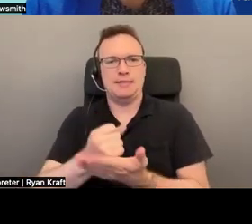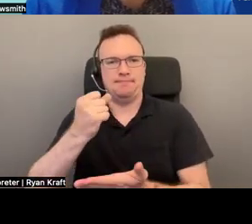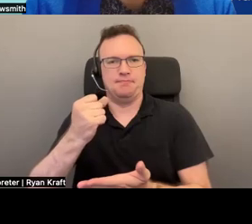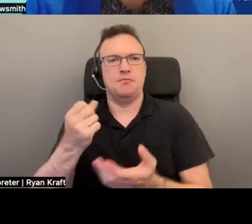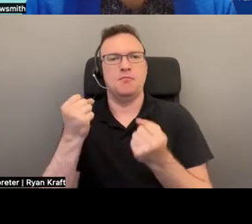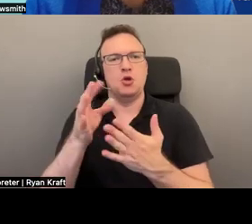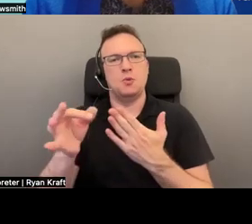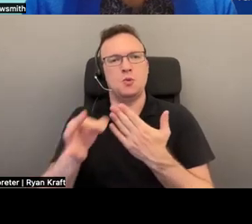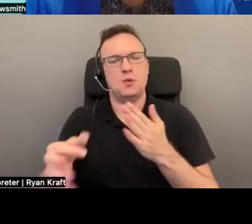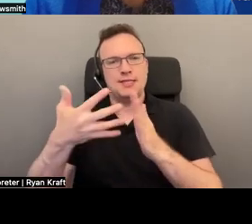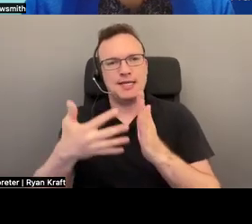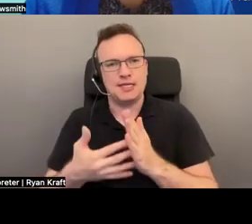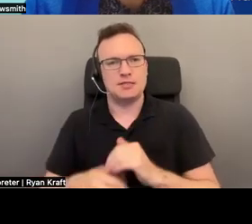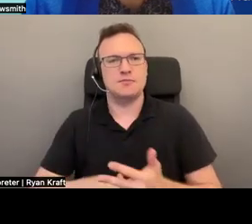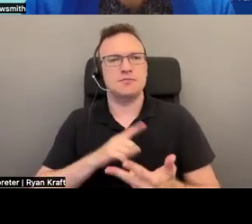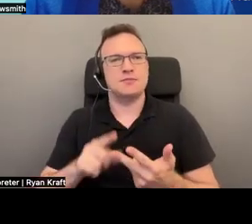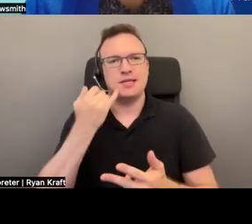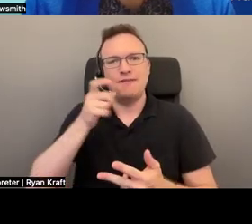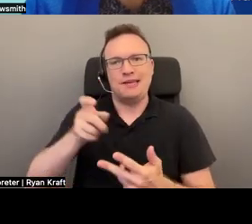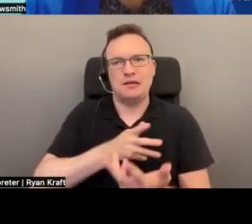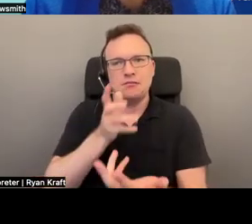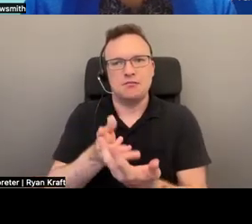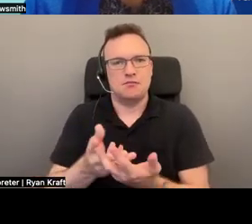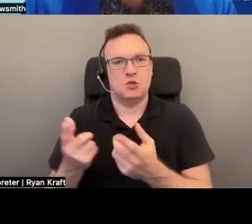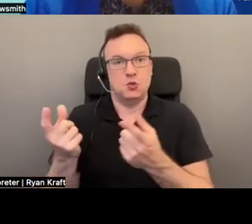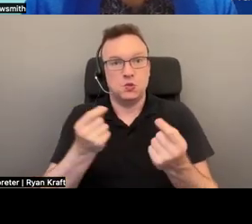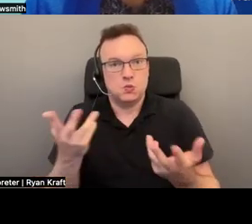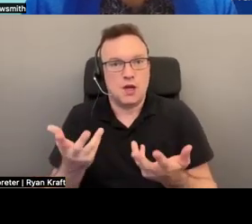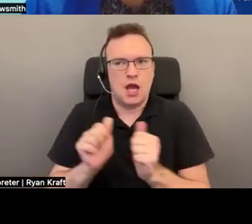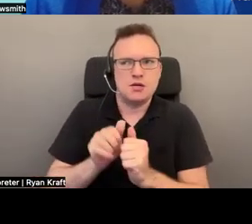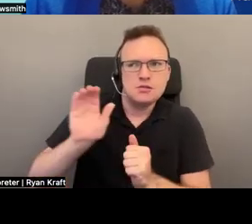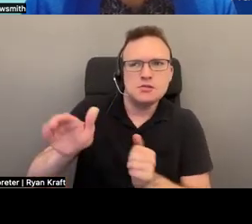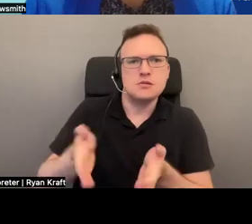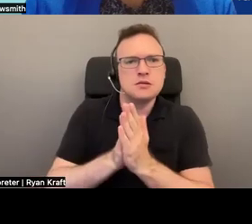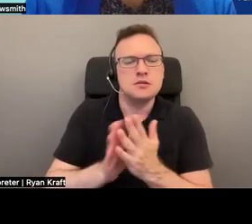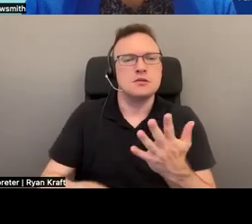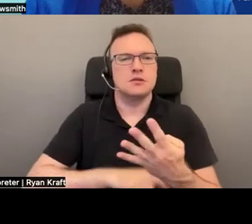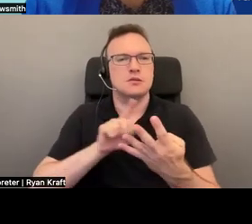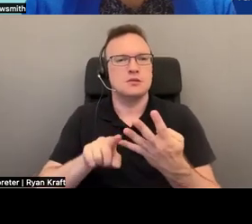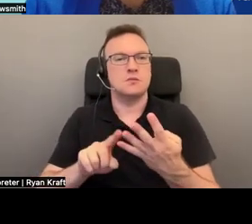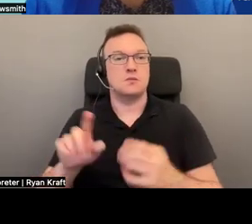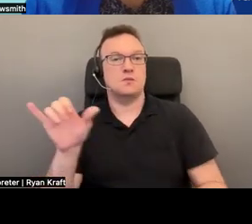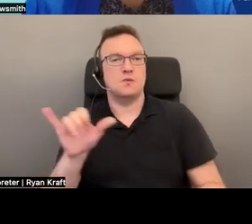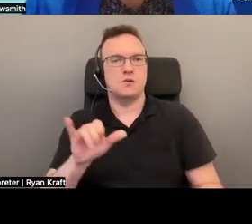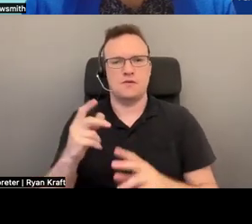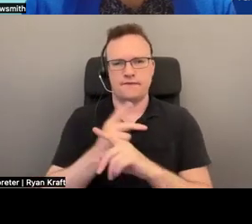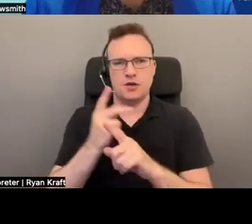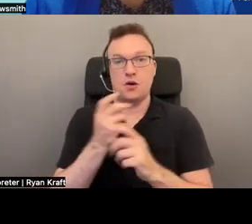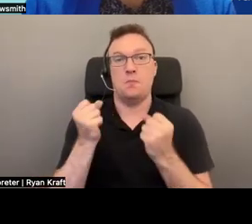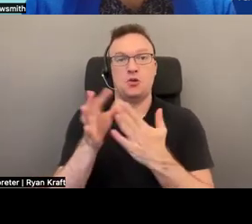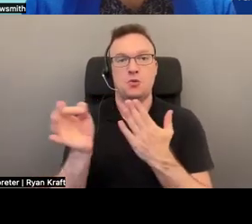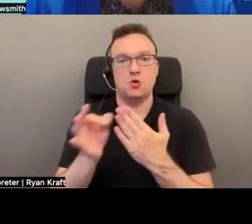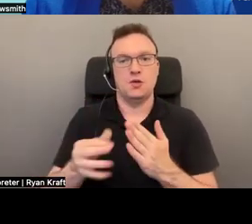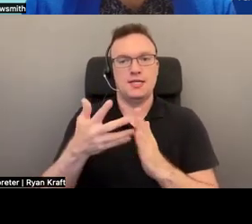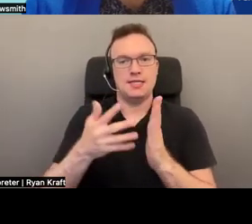exam accommodations if you need them, and how you tackle the multiple choice test. So it gives